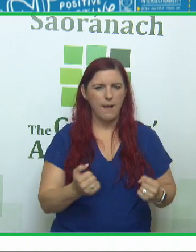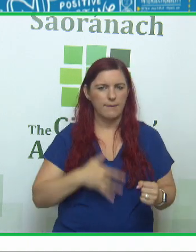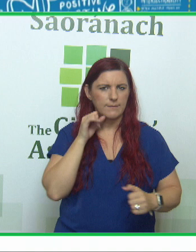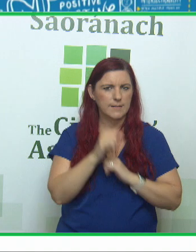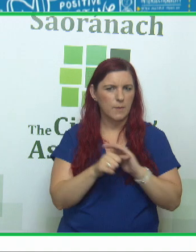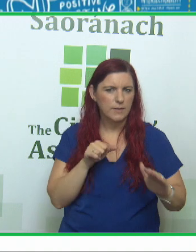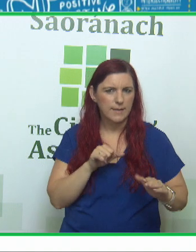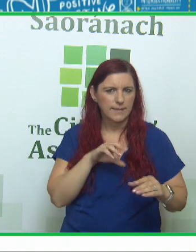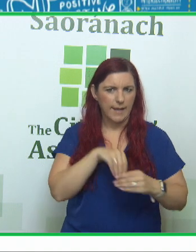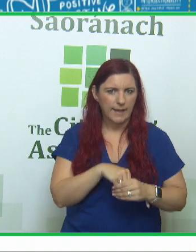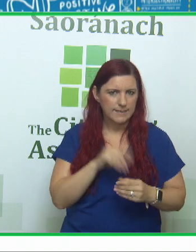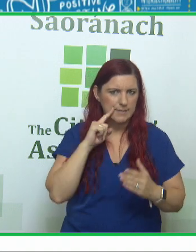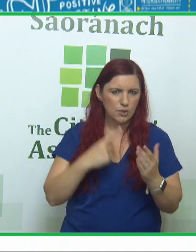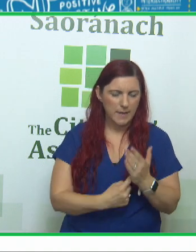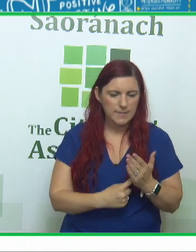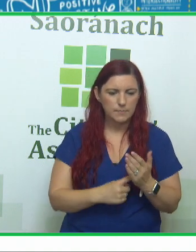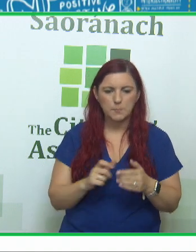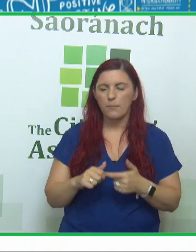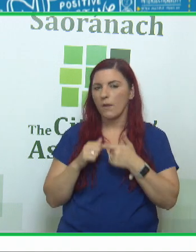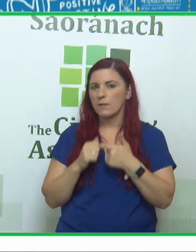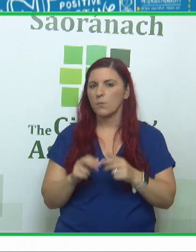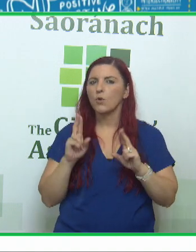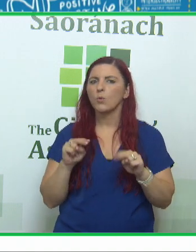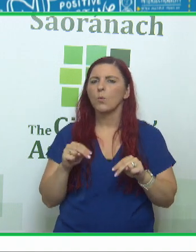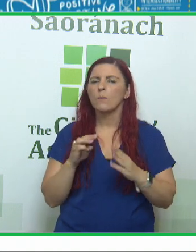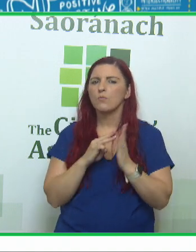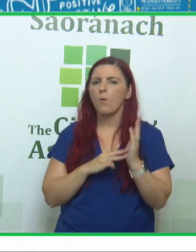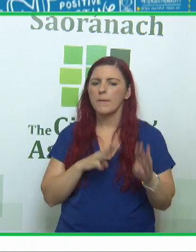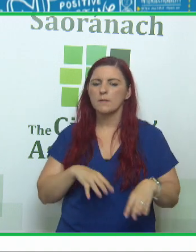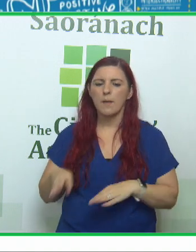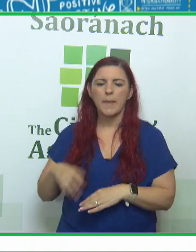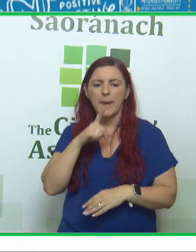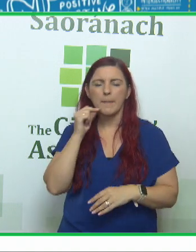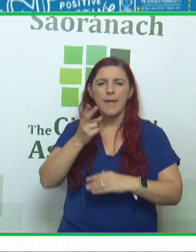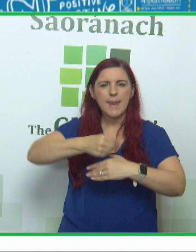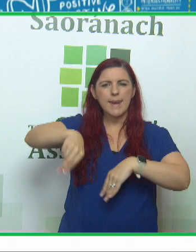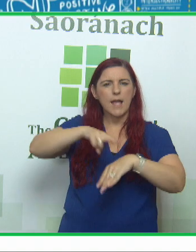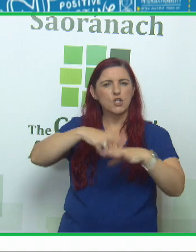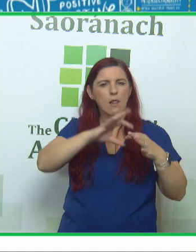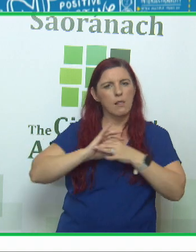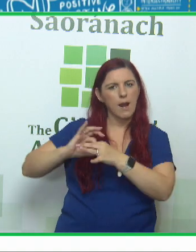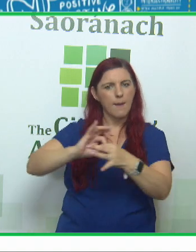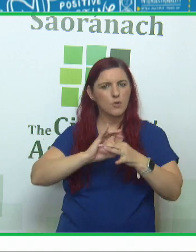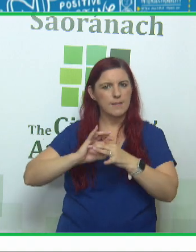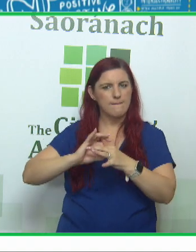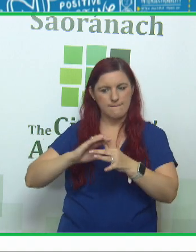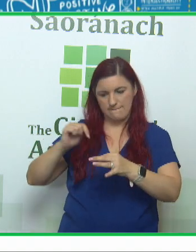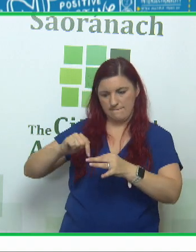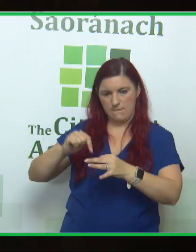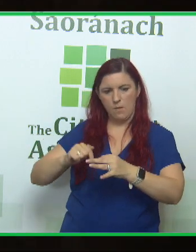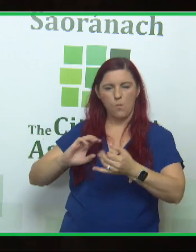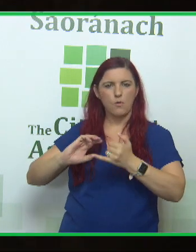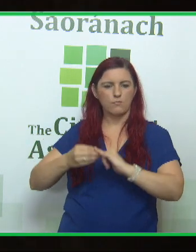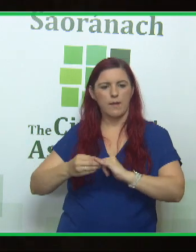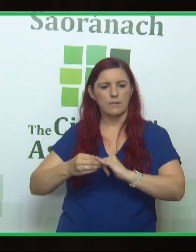second one then is a new initiative in Scotland called the National Collaborative, where they're trying to